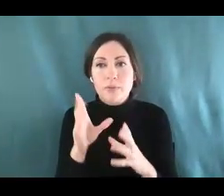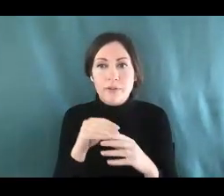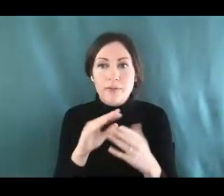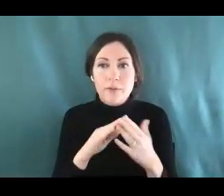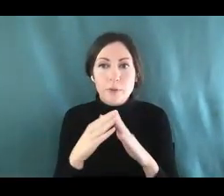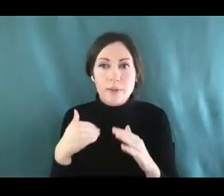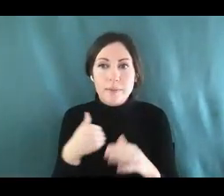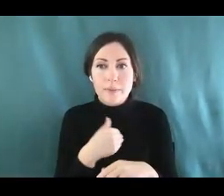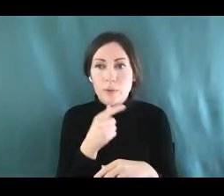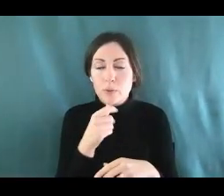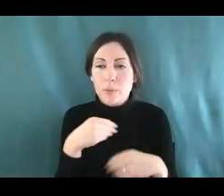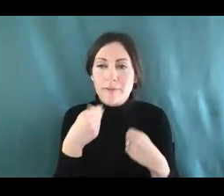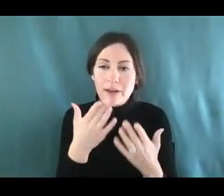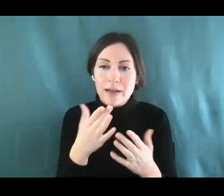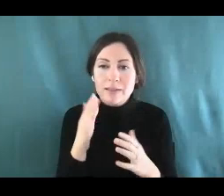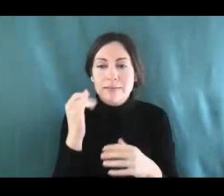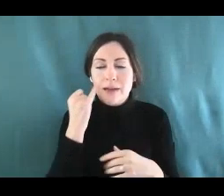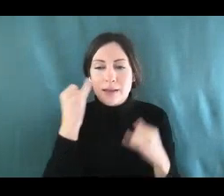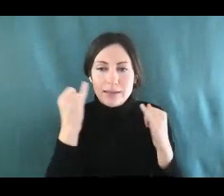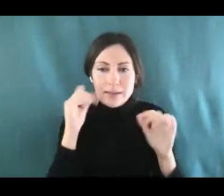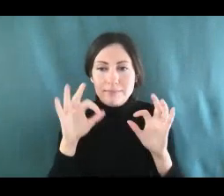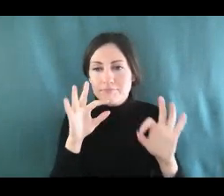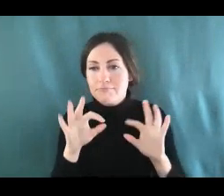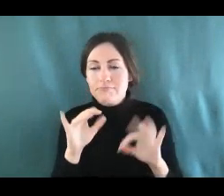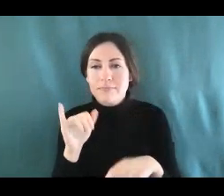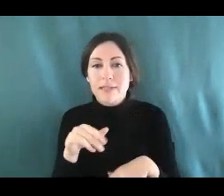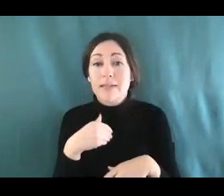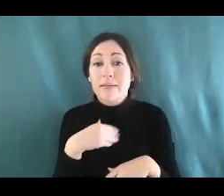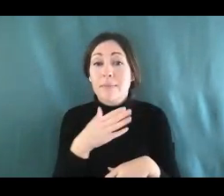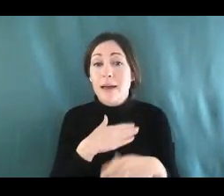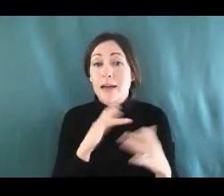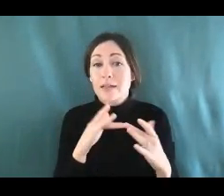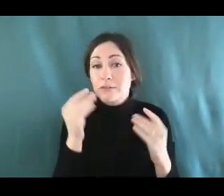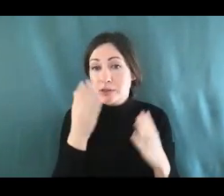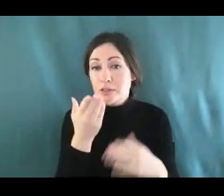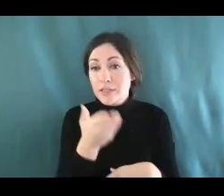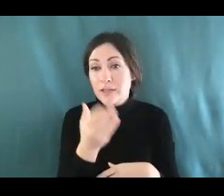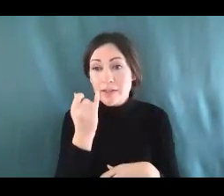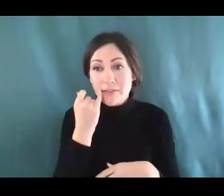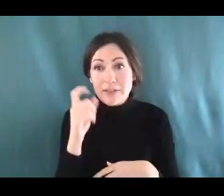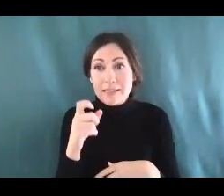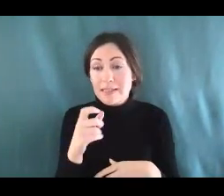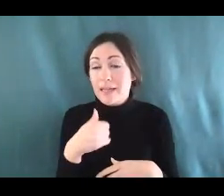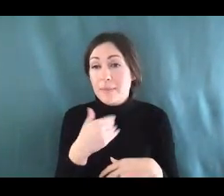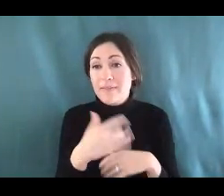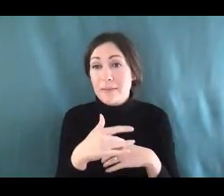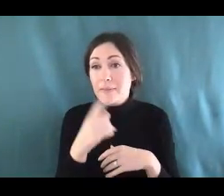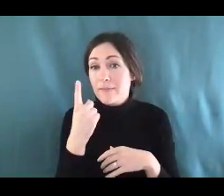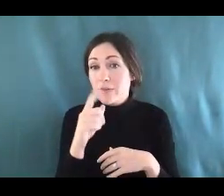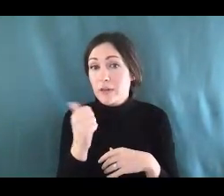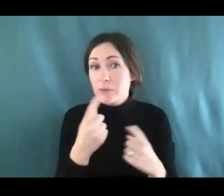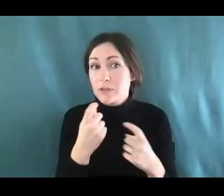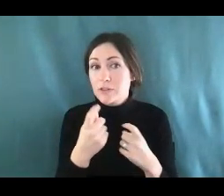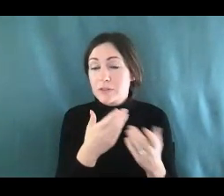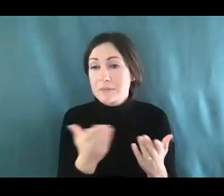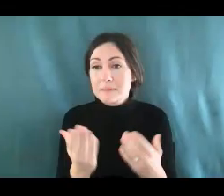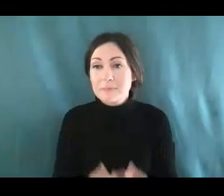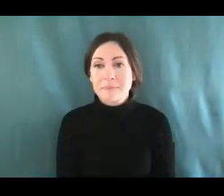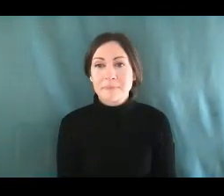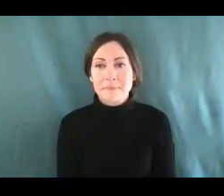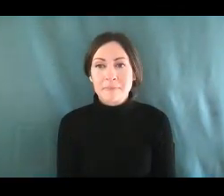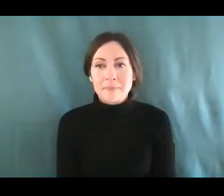provides insight. Here's my contact information for anyone who needs it, and I am available for any questions.